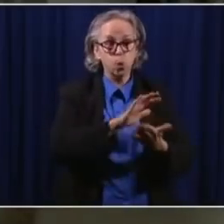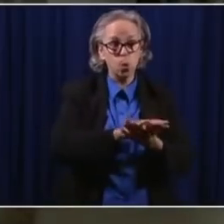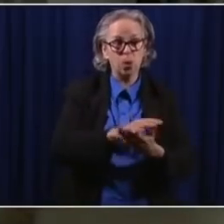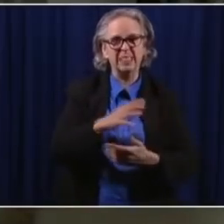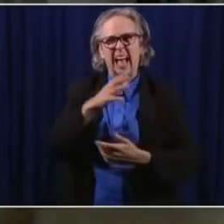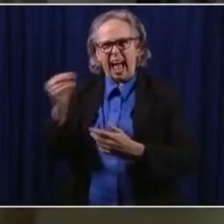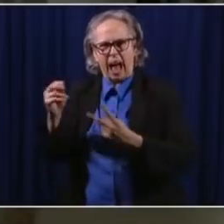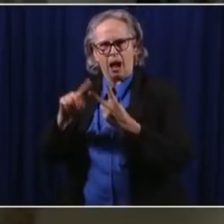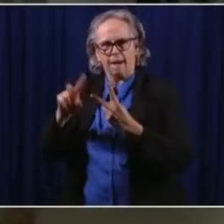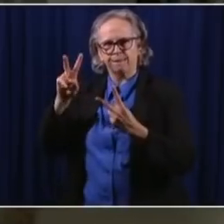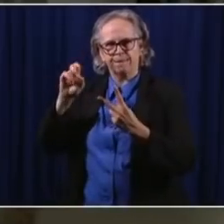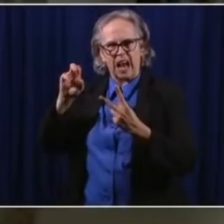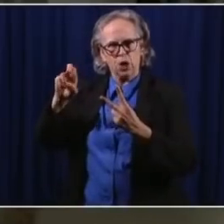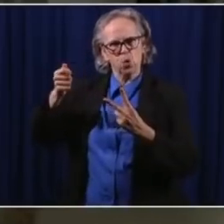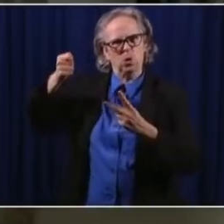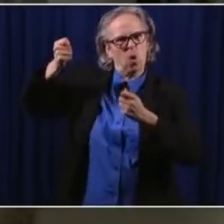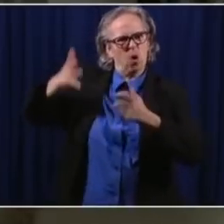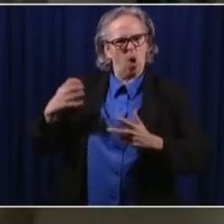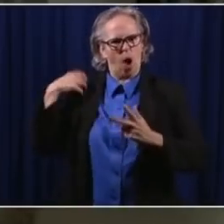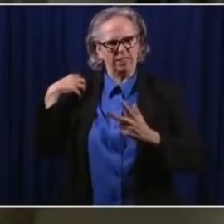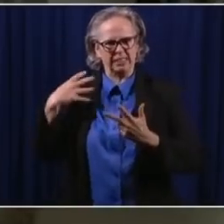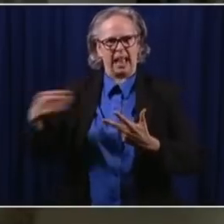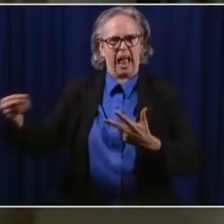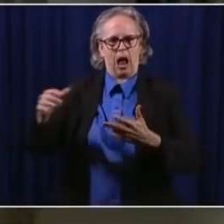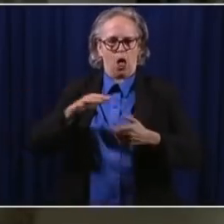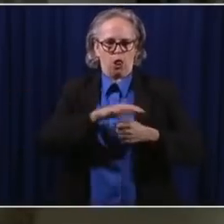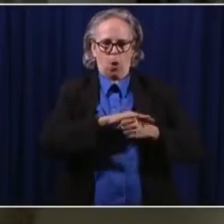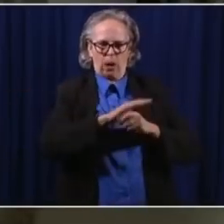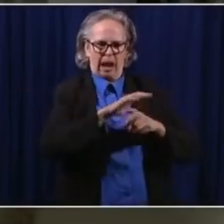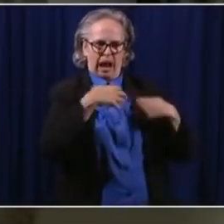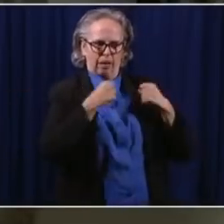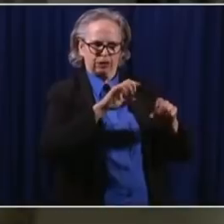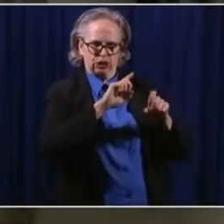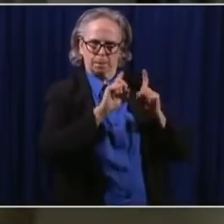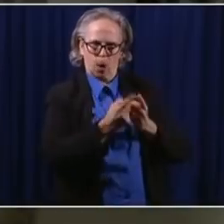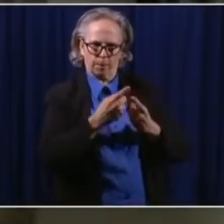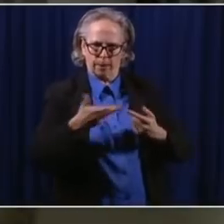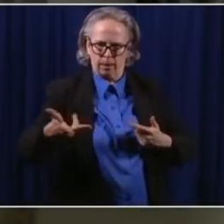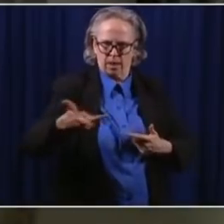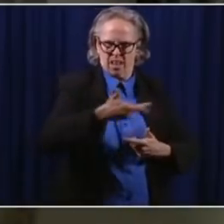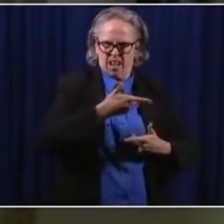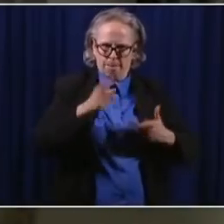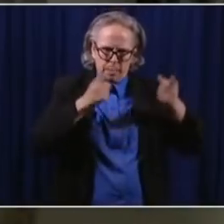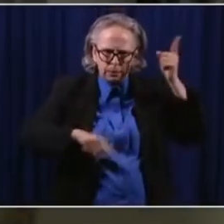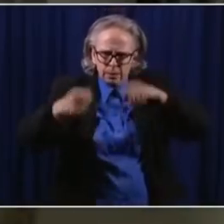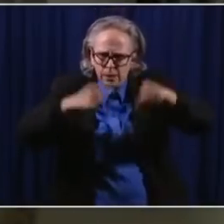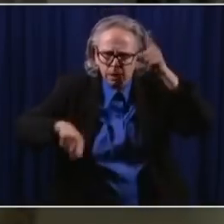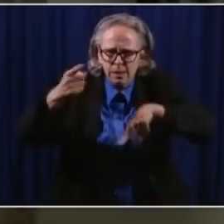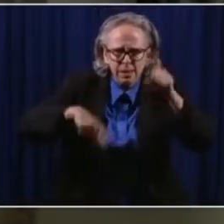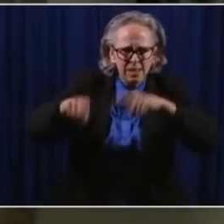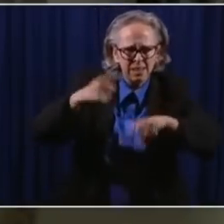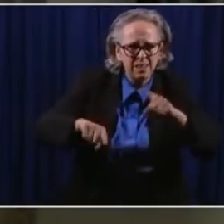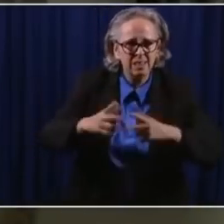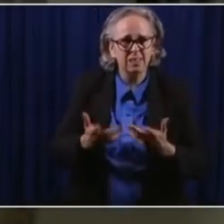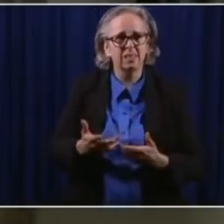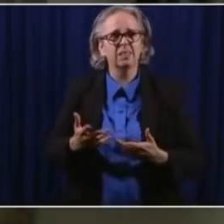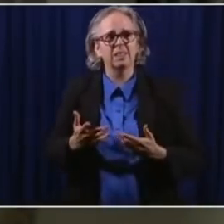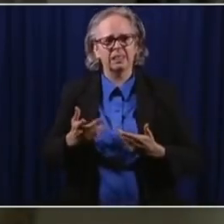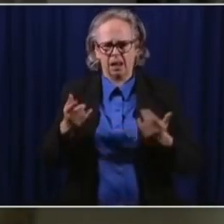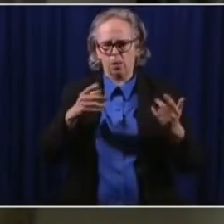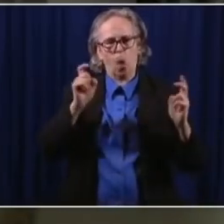the Ohio Department of Health will rely upon the local health department to first conduct their assessment of the variance plan.